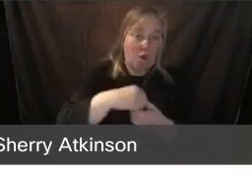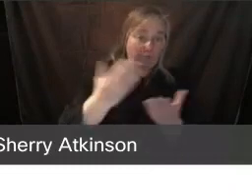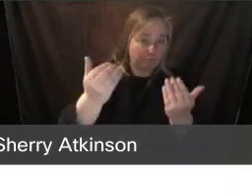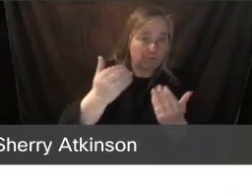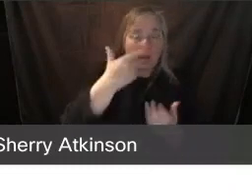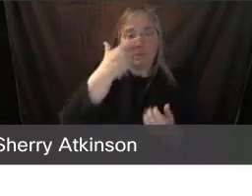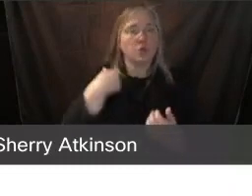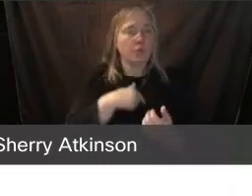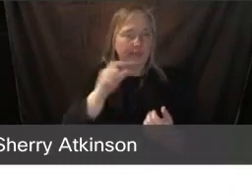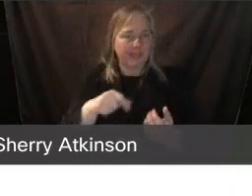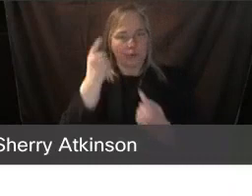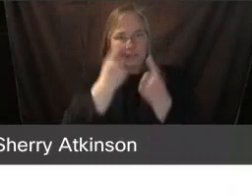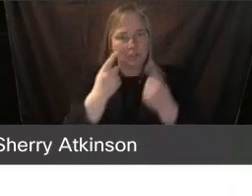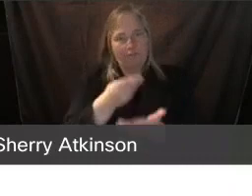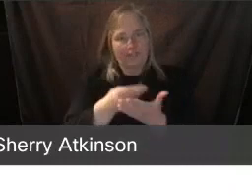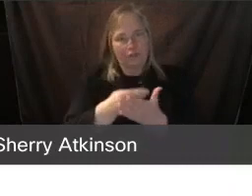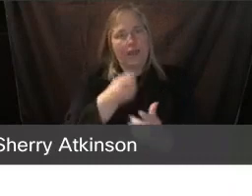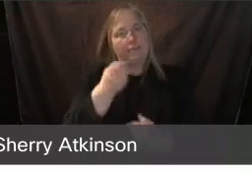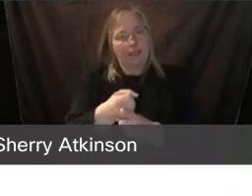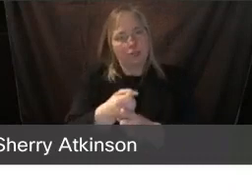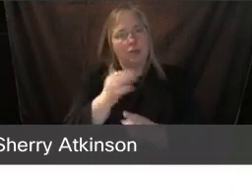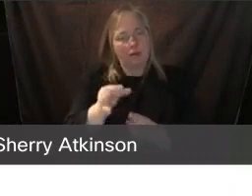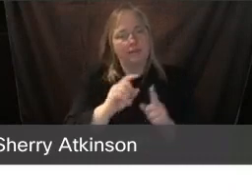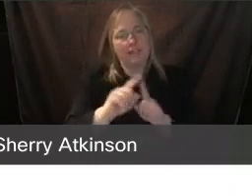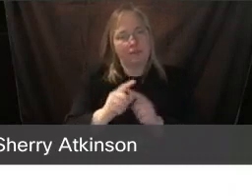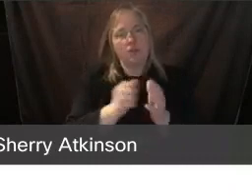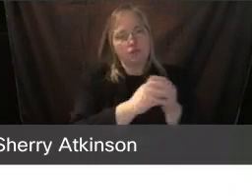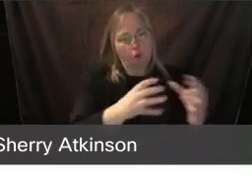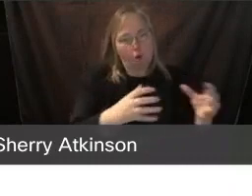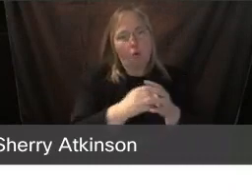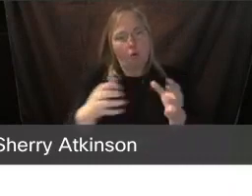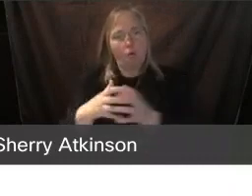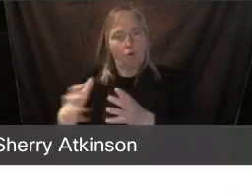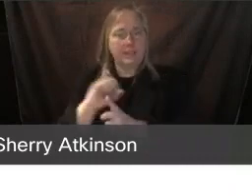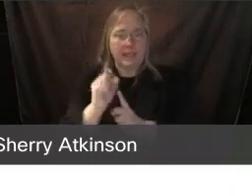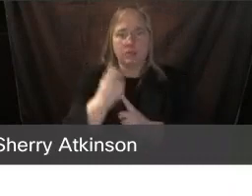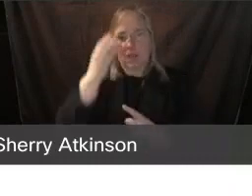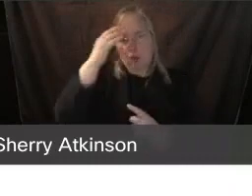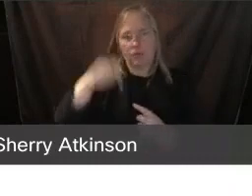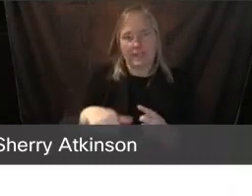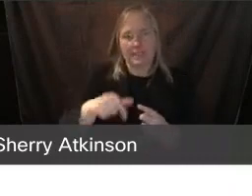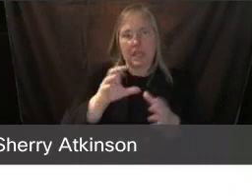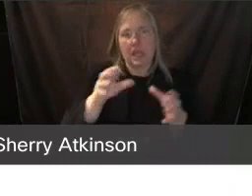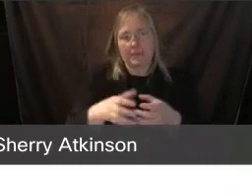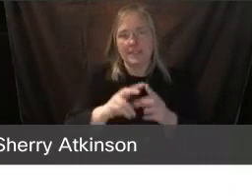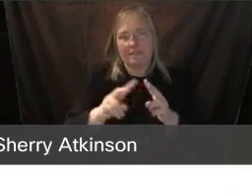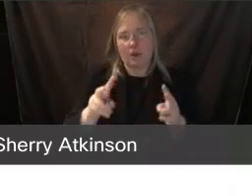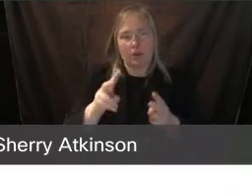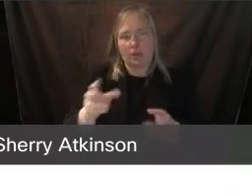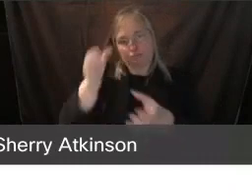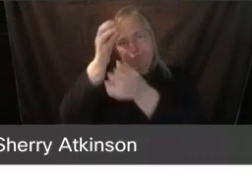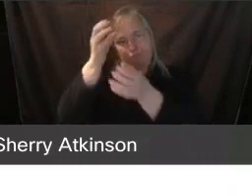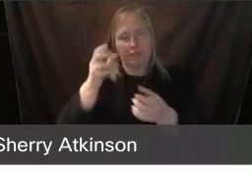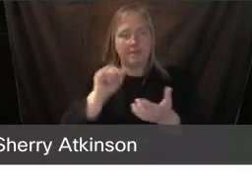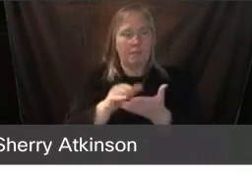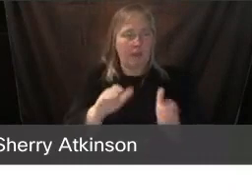need to consider the fiscal implications of the different growth scenarios. And I know this committee is very informed in that regard. So thank you so